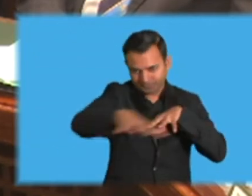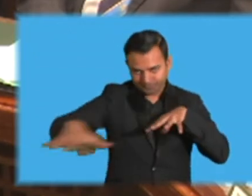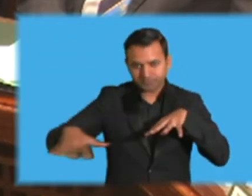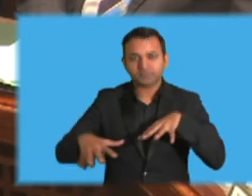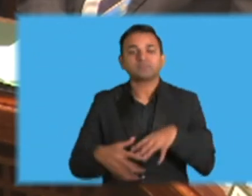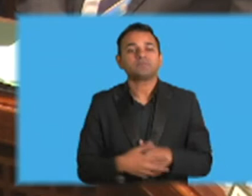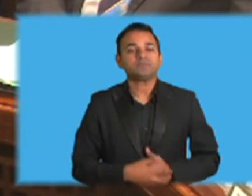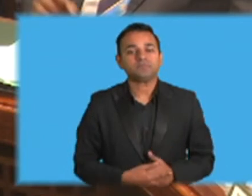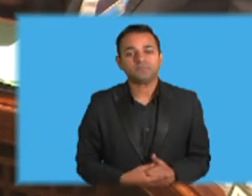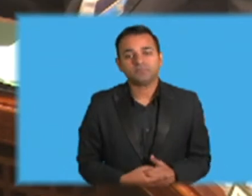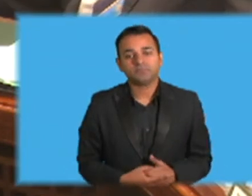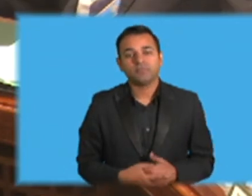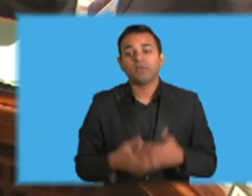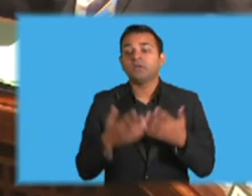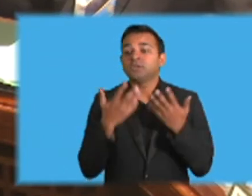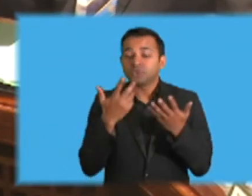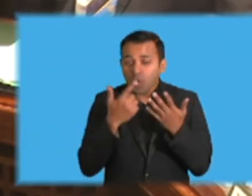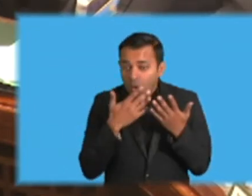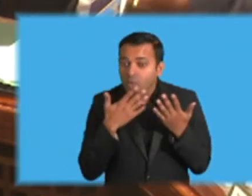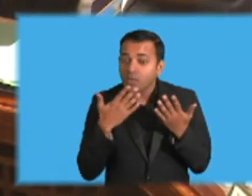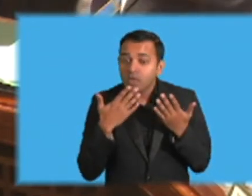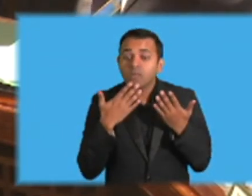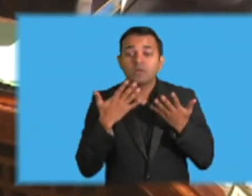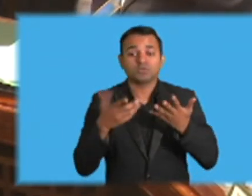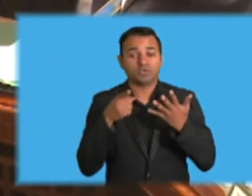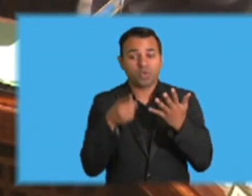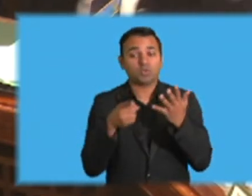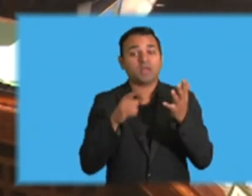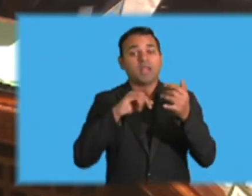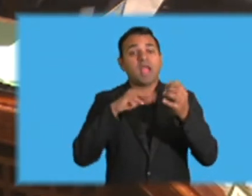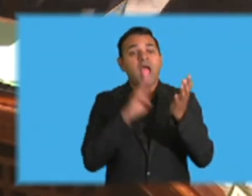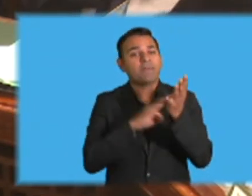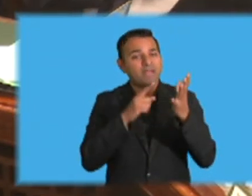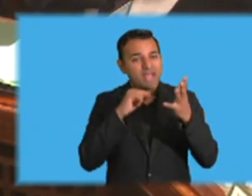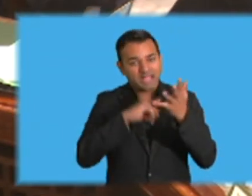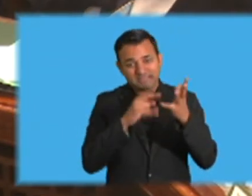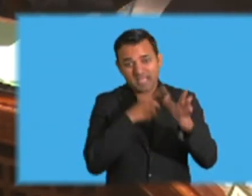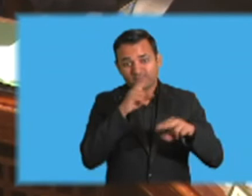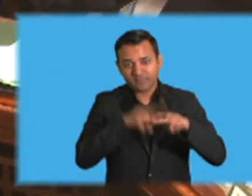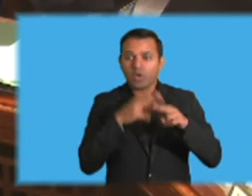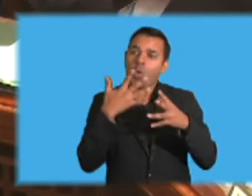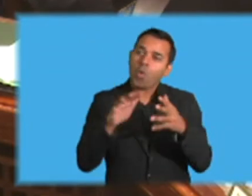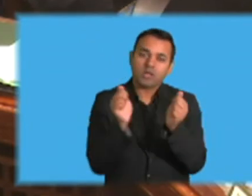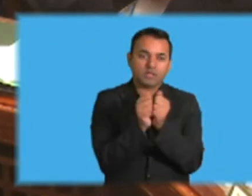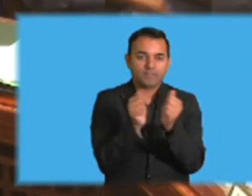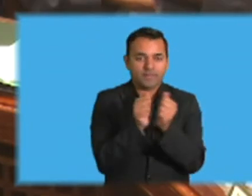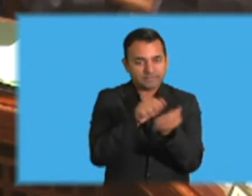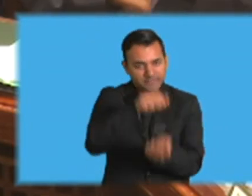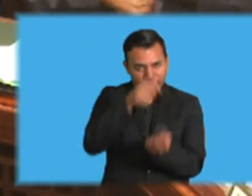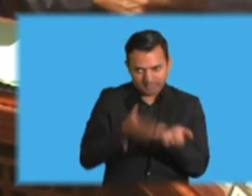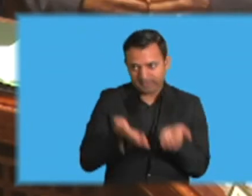Speaker, MSF has issued a removal notice to the ship owner, and both parties